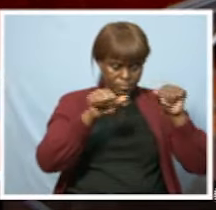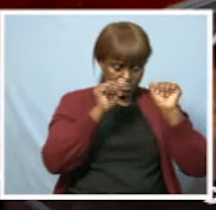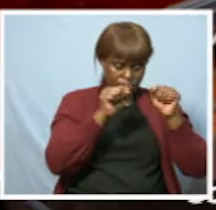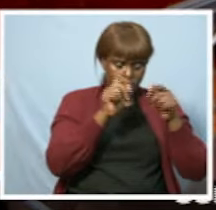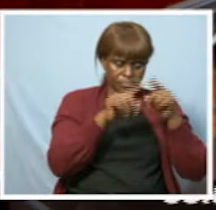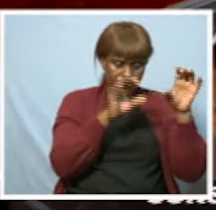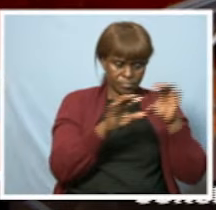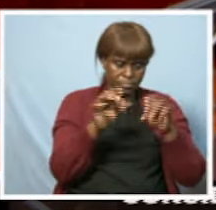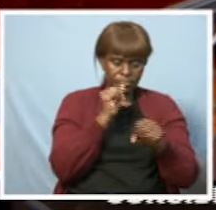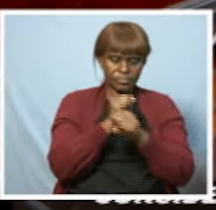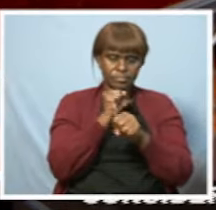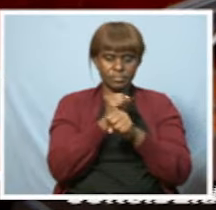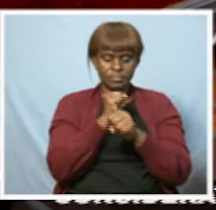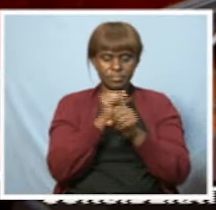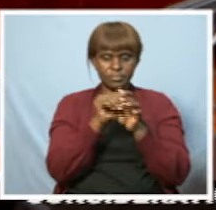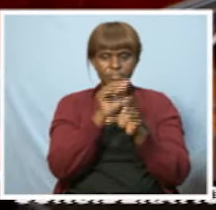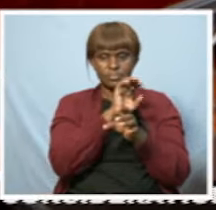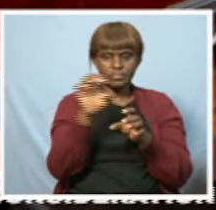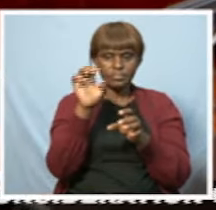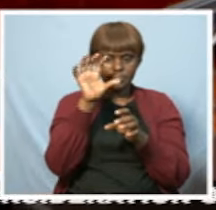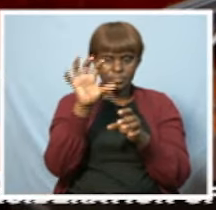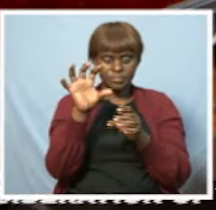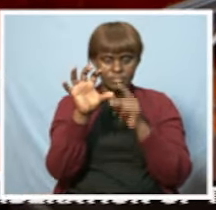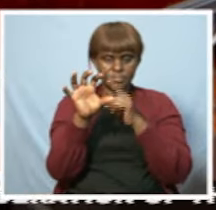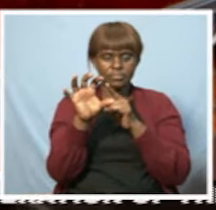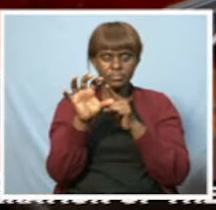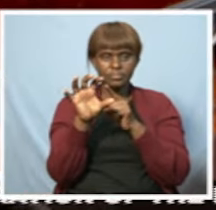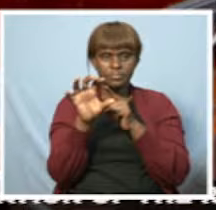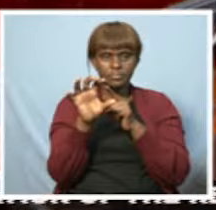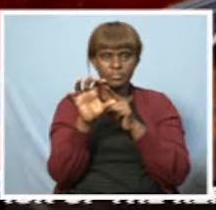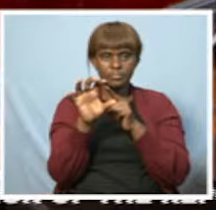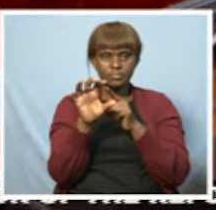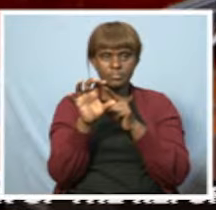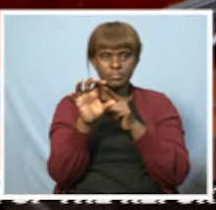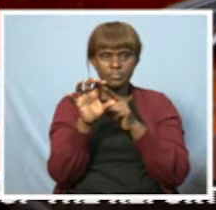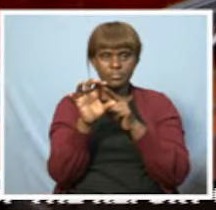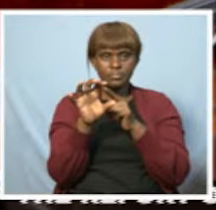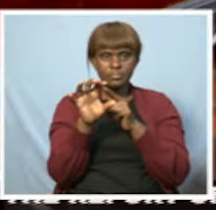do work, in Eastern Province, the